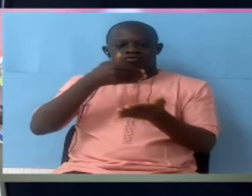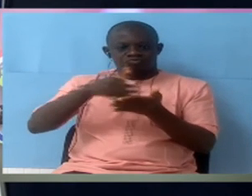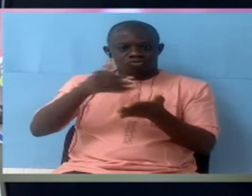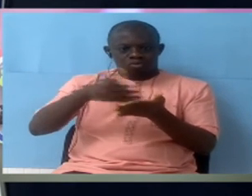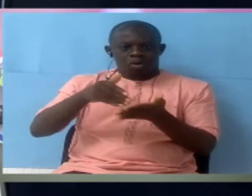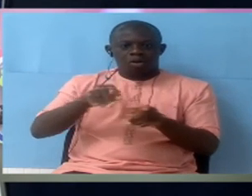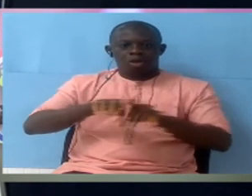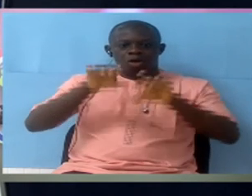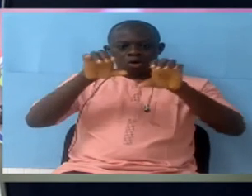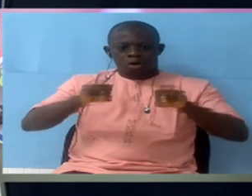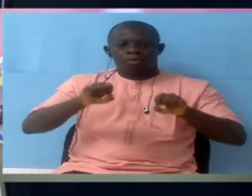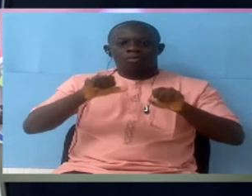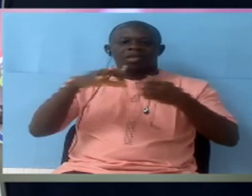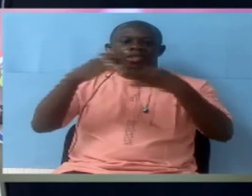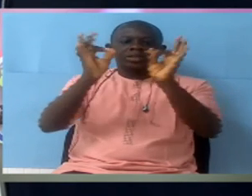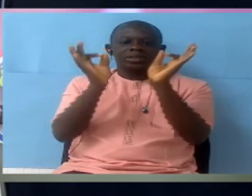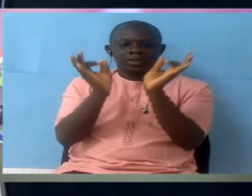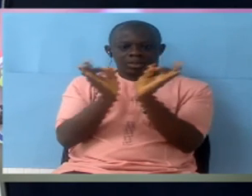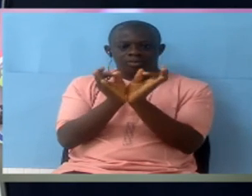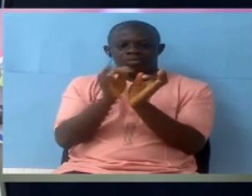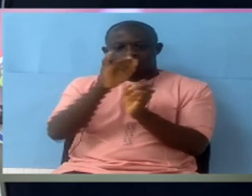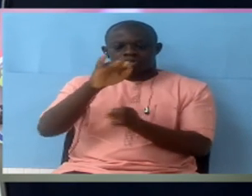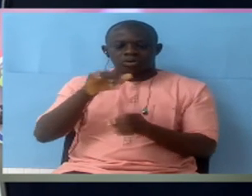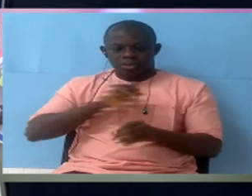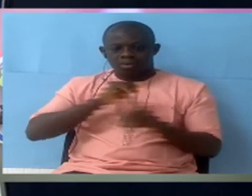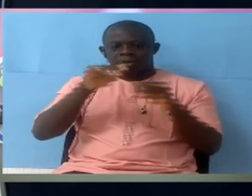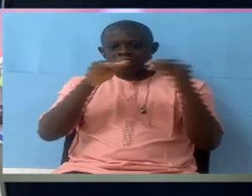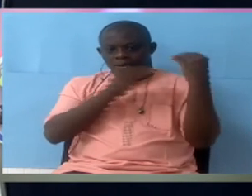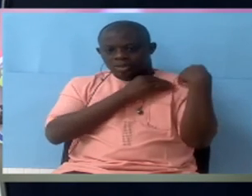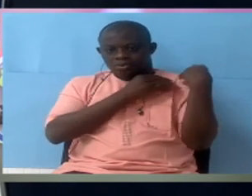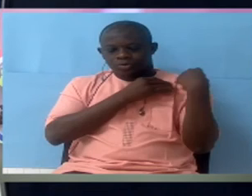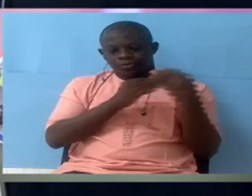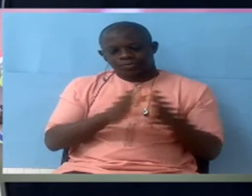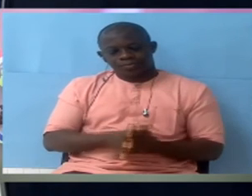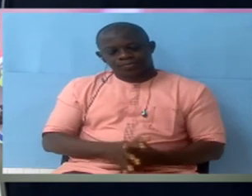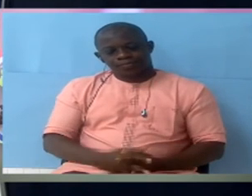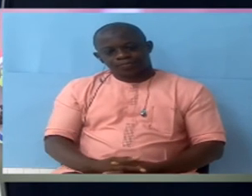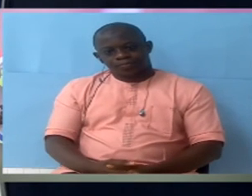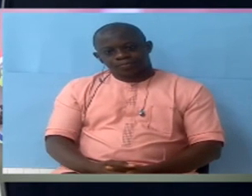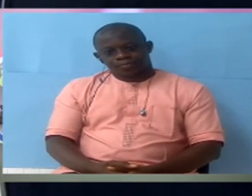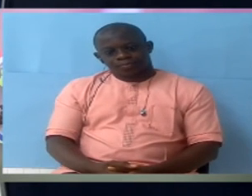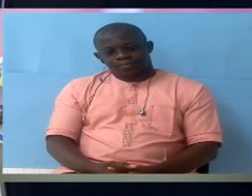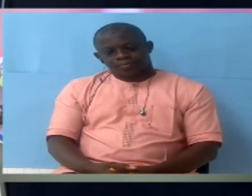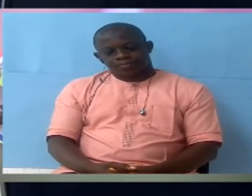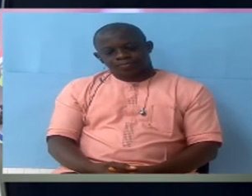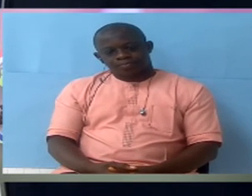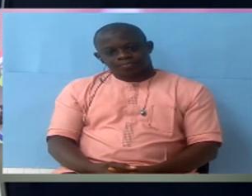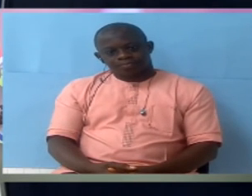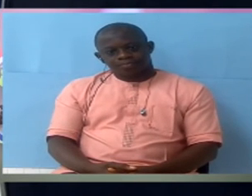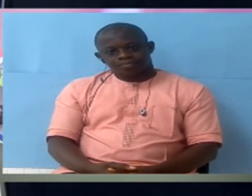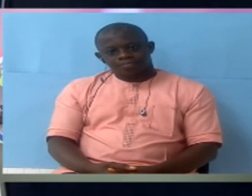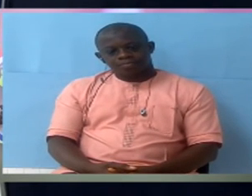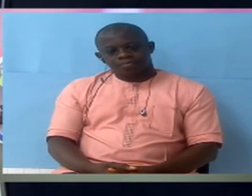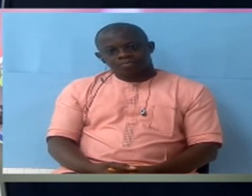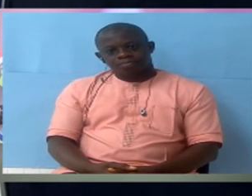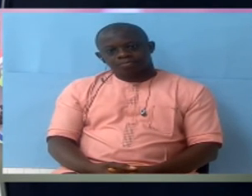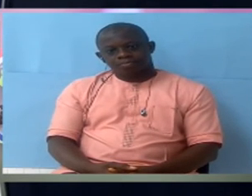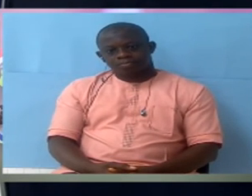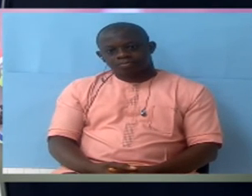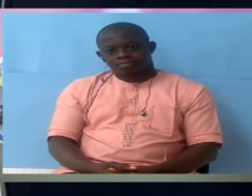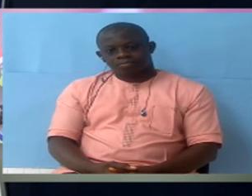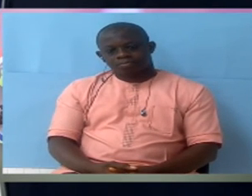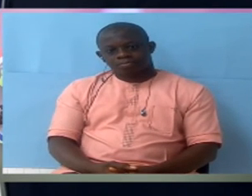ak CDS bi moy won kom kaya yore mbiri copar gi pour mbotay football bi